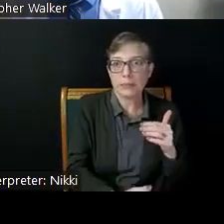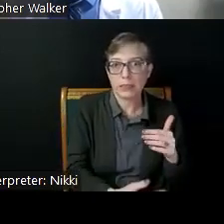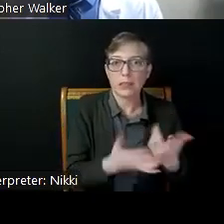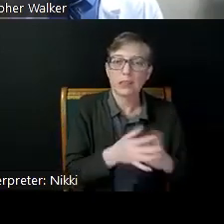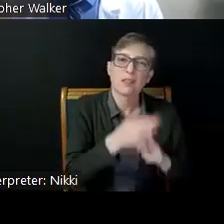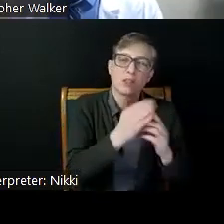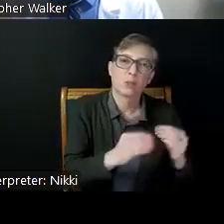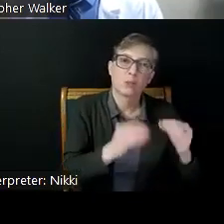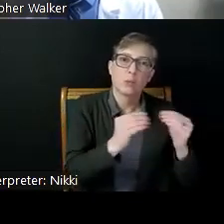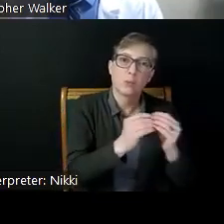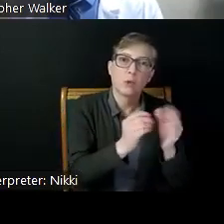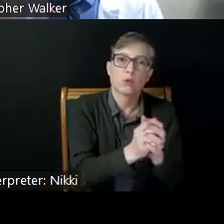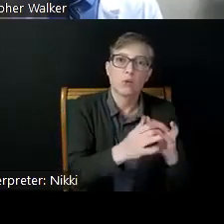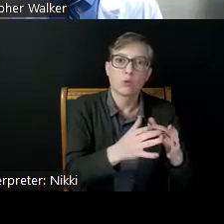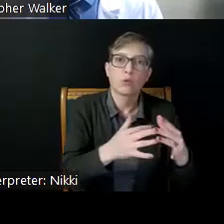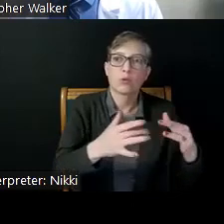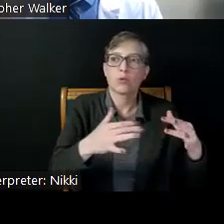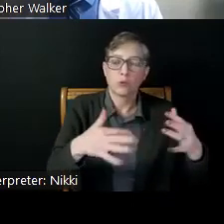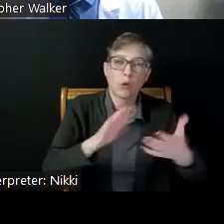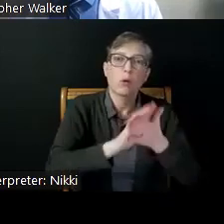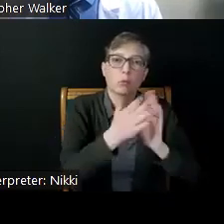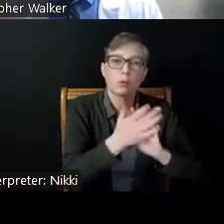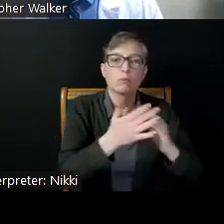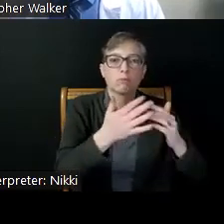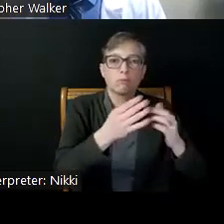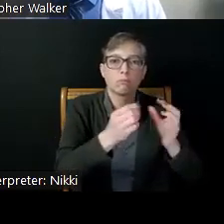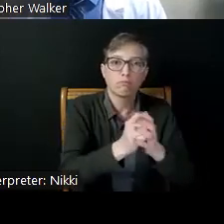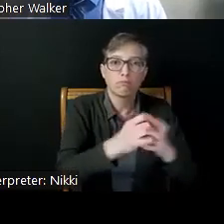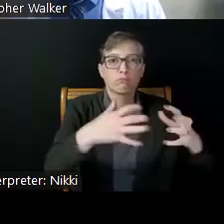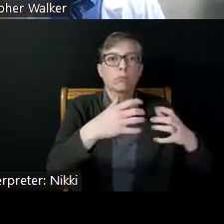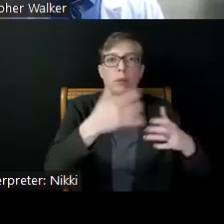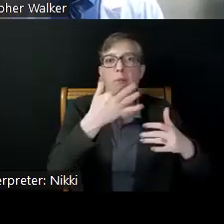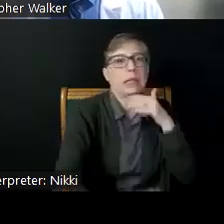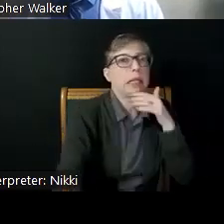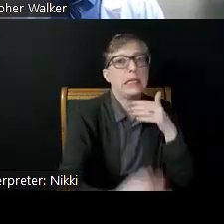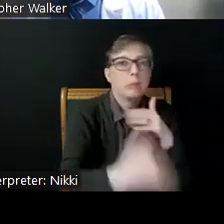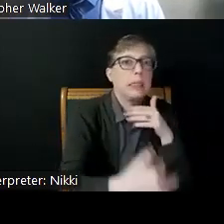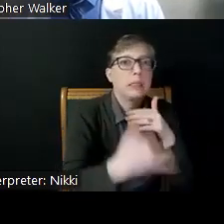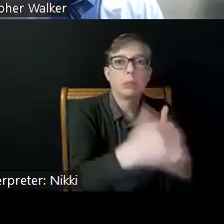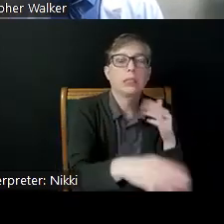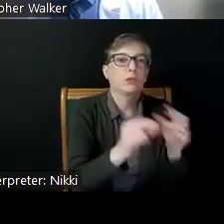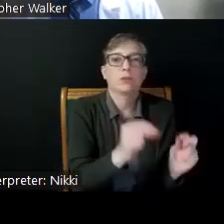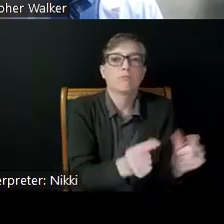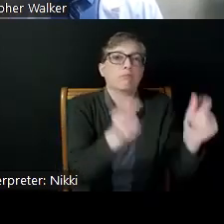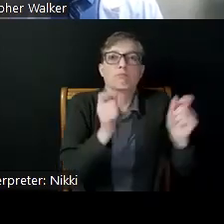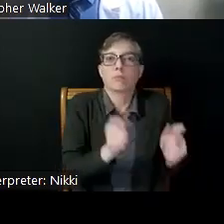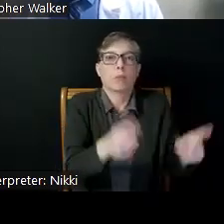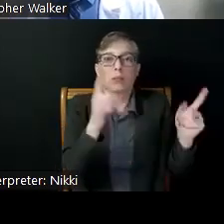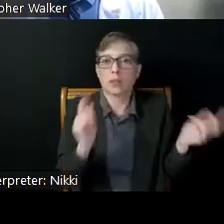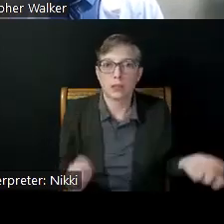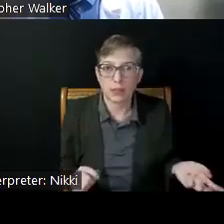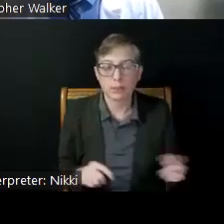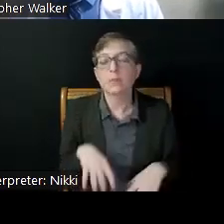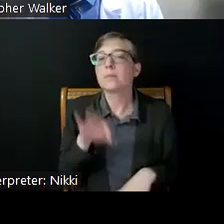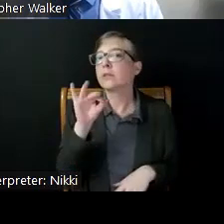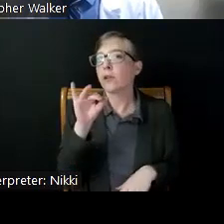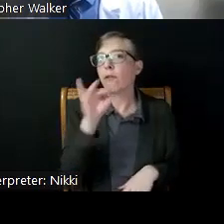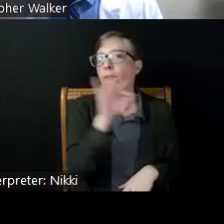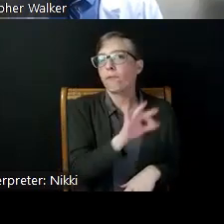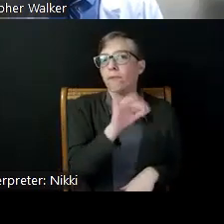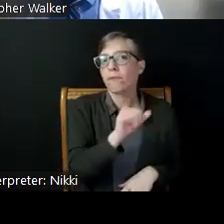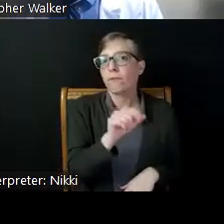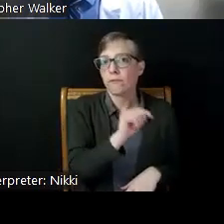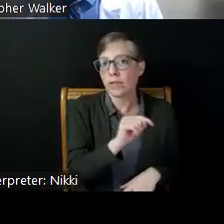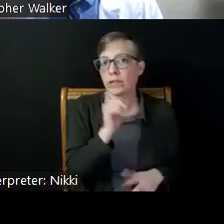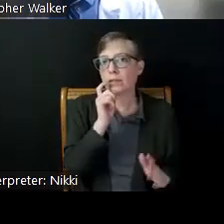as friable and start to bleed spontaneously. So that's how the FIT test is able to pick up on the cancer, but